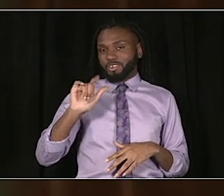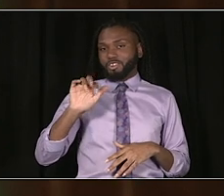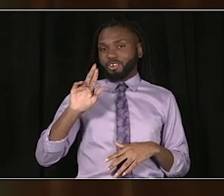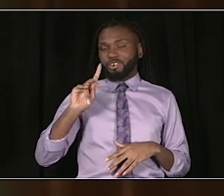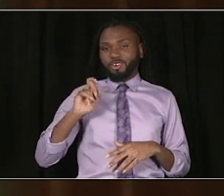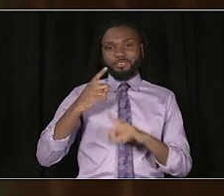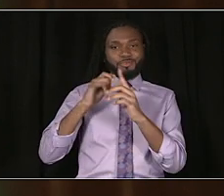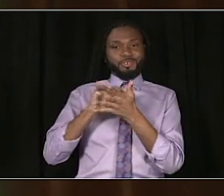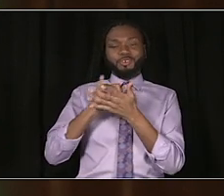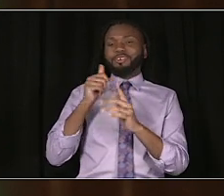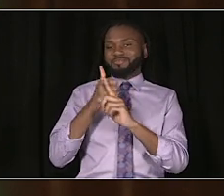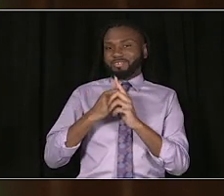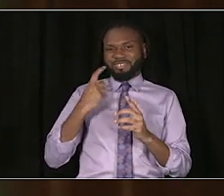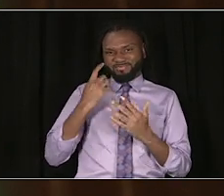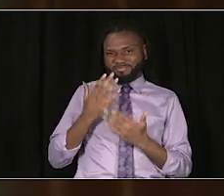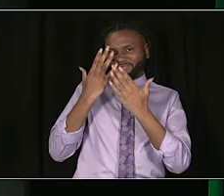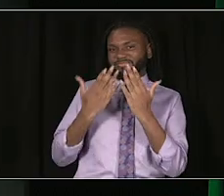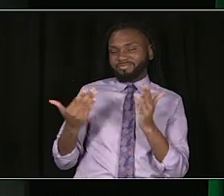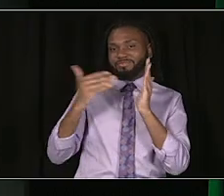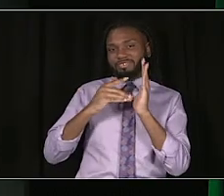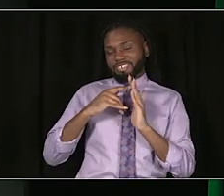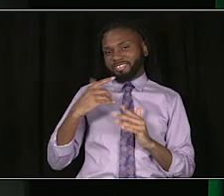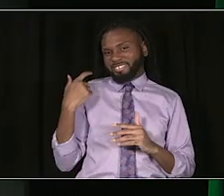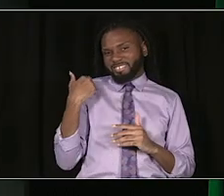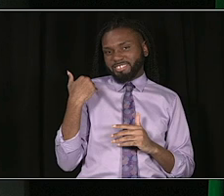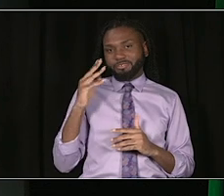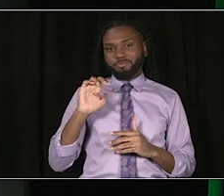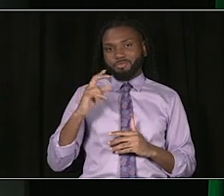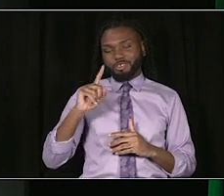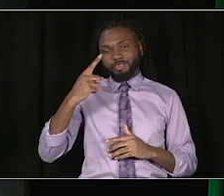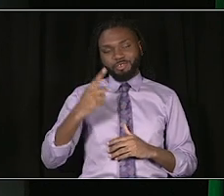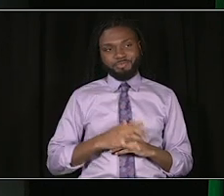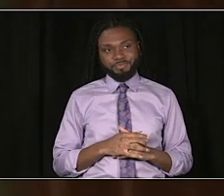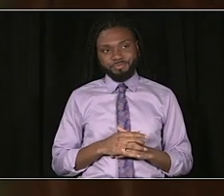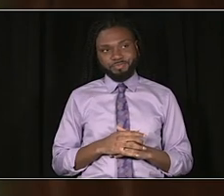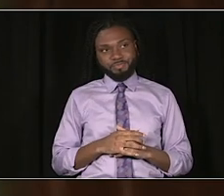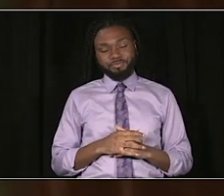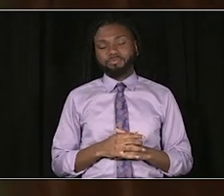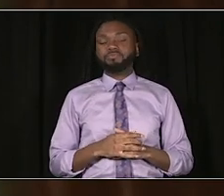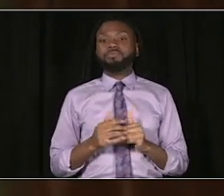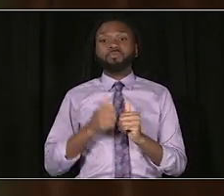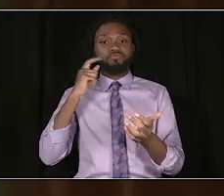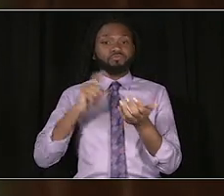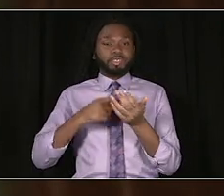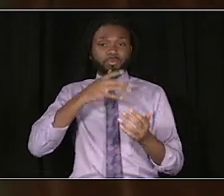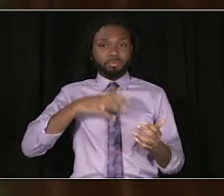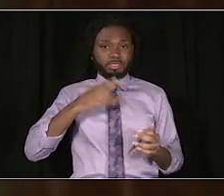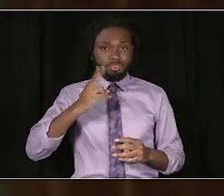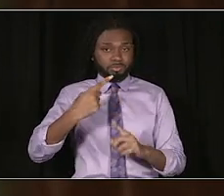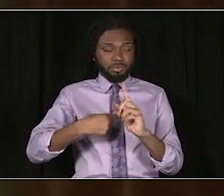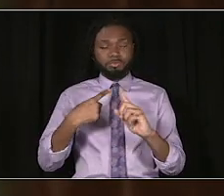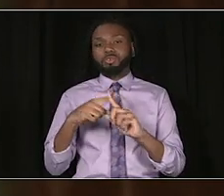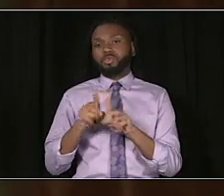officially reintroduced the Lead Resolution March 1st. Very exciting. In recognition of Women's History Month and